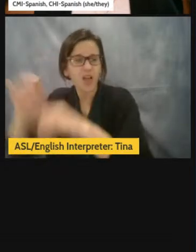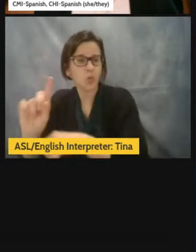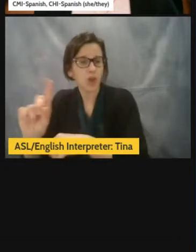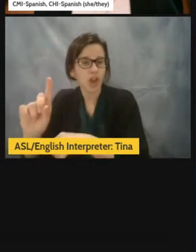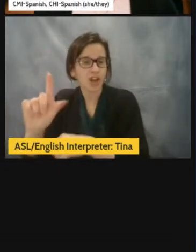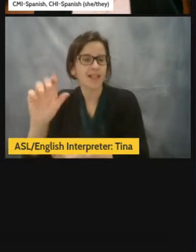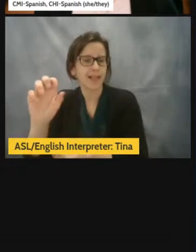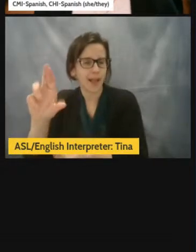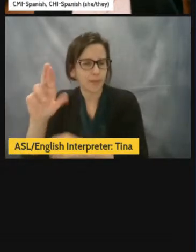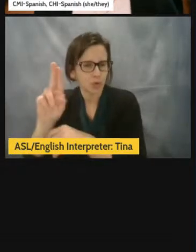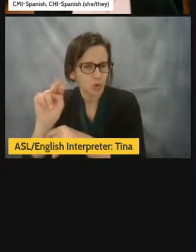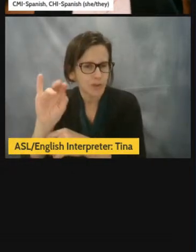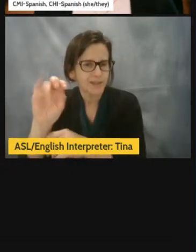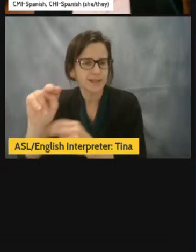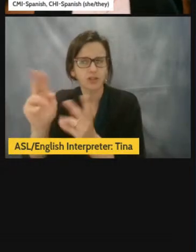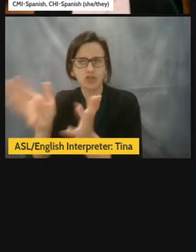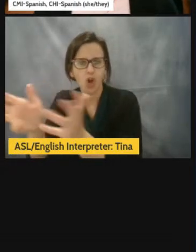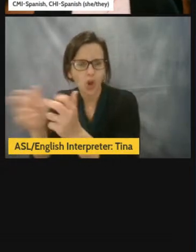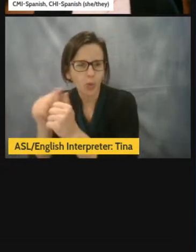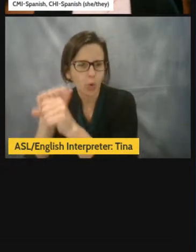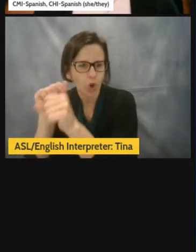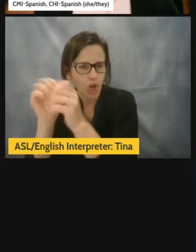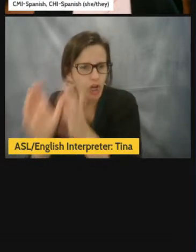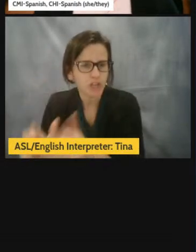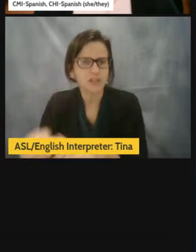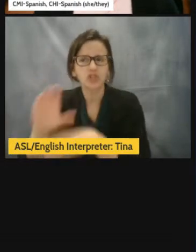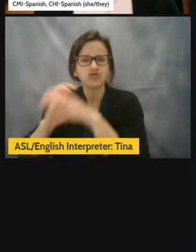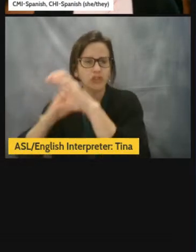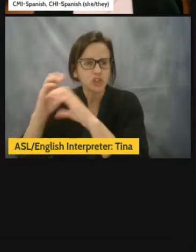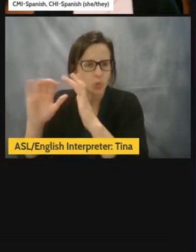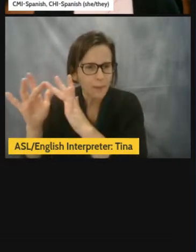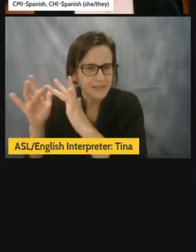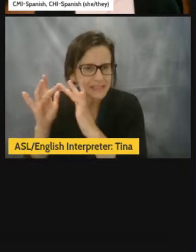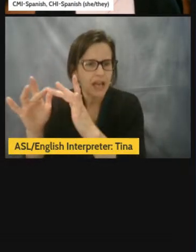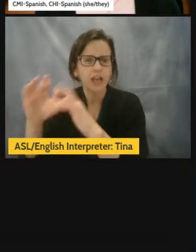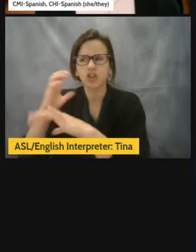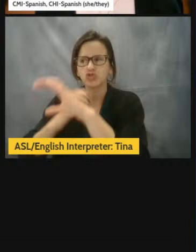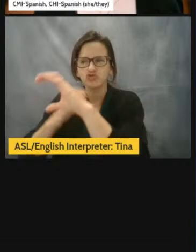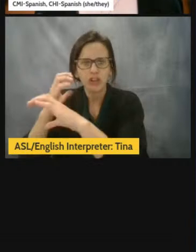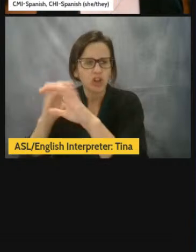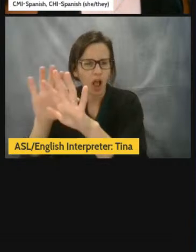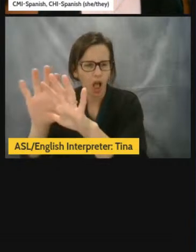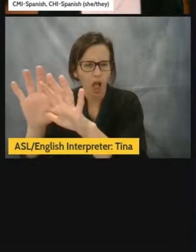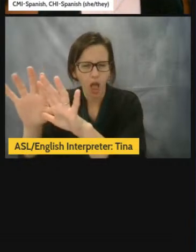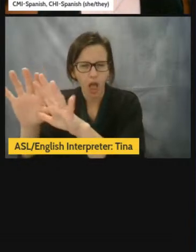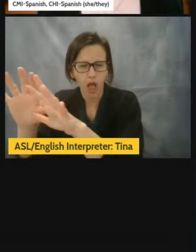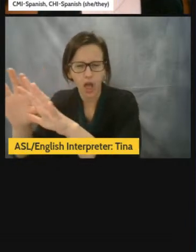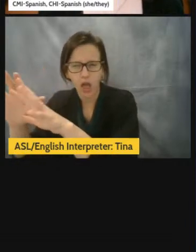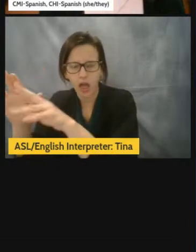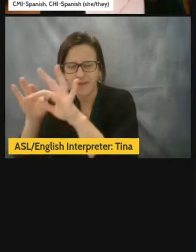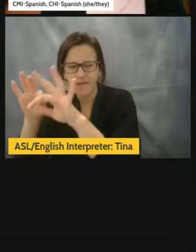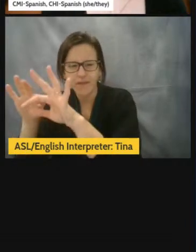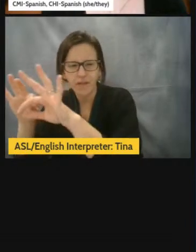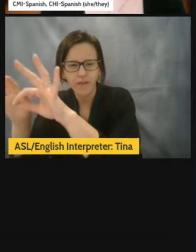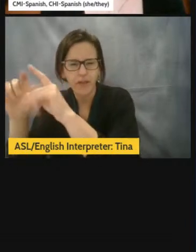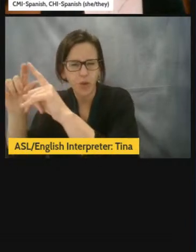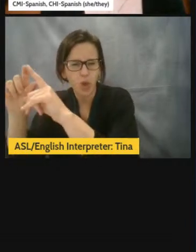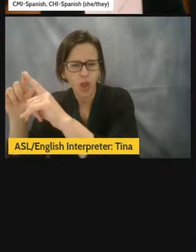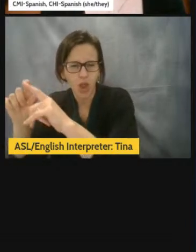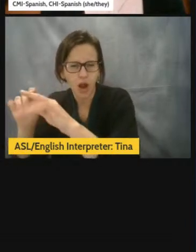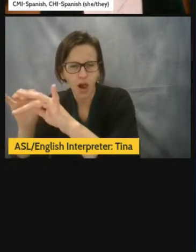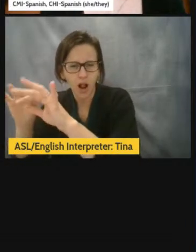construction workers, okay? Going to construction sites. That's great because you know what? Those